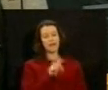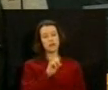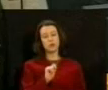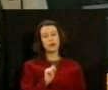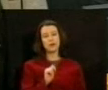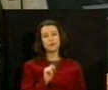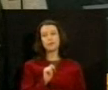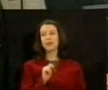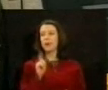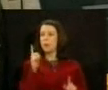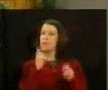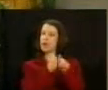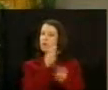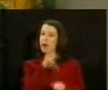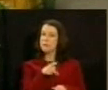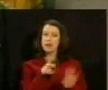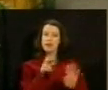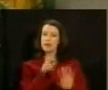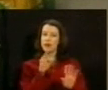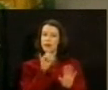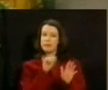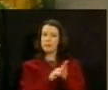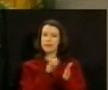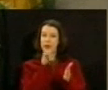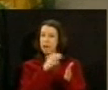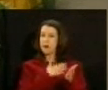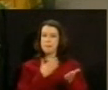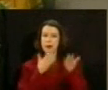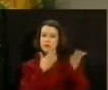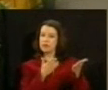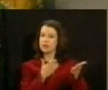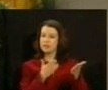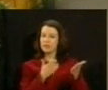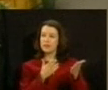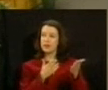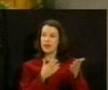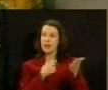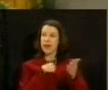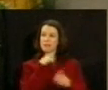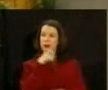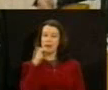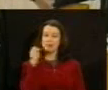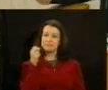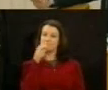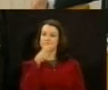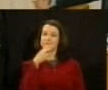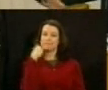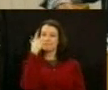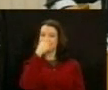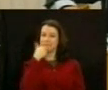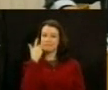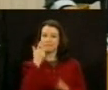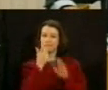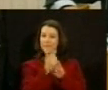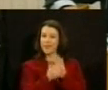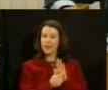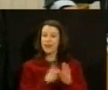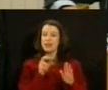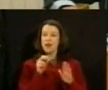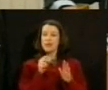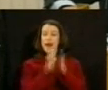I'll follow up quickly. That's not the intent of my motion. It's not to spit in the face of the law. It's to ask the law accommodate our